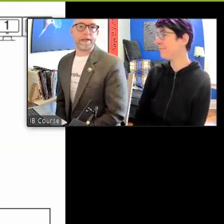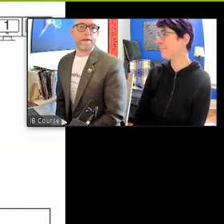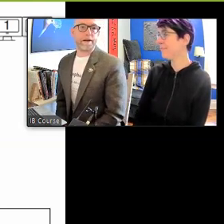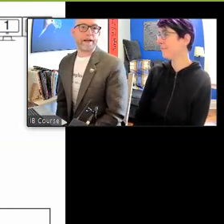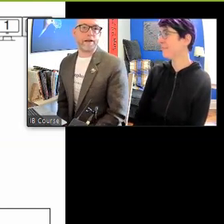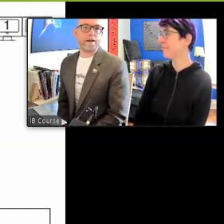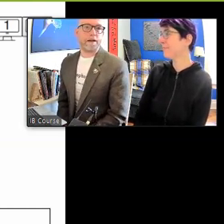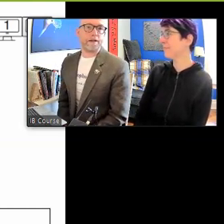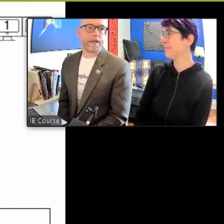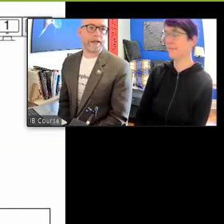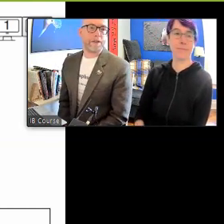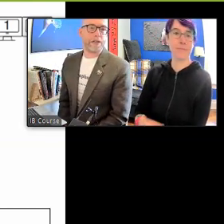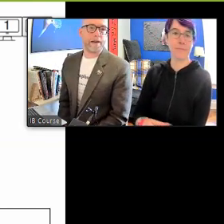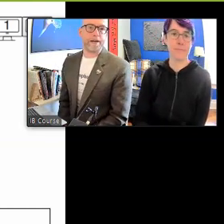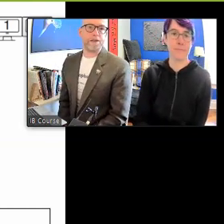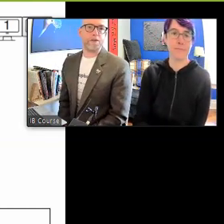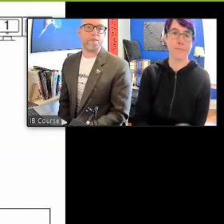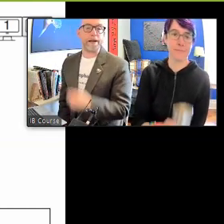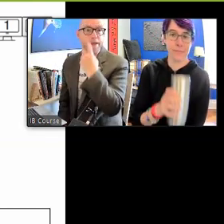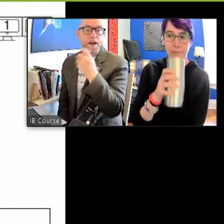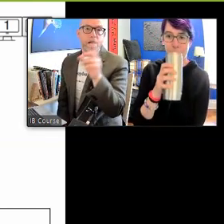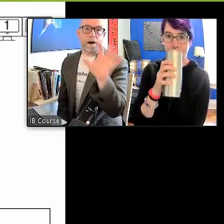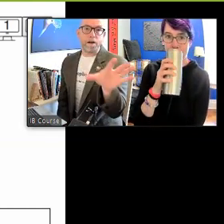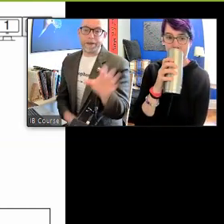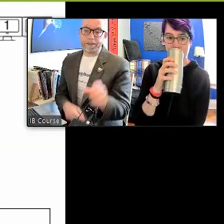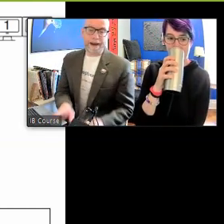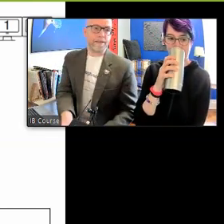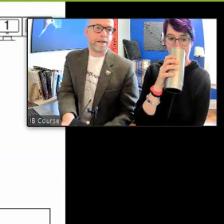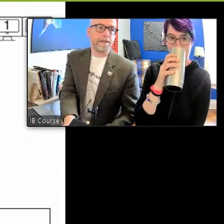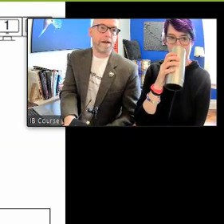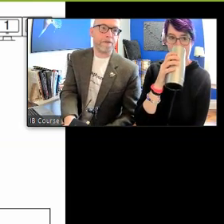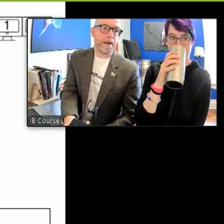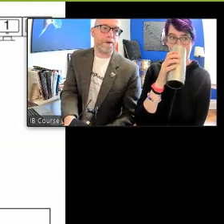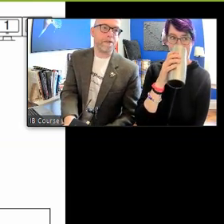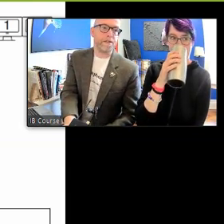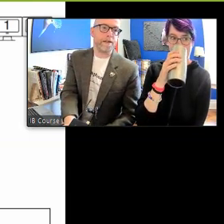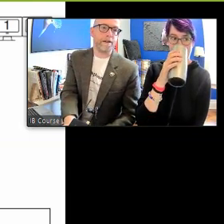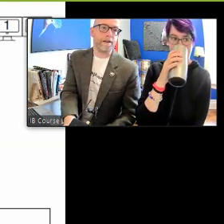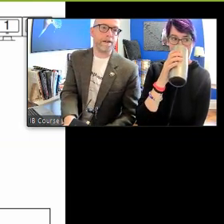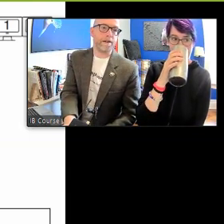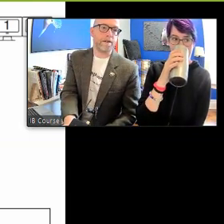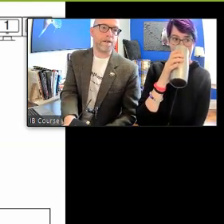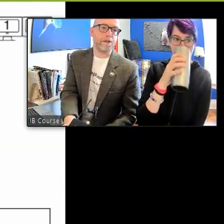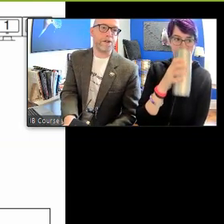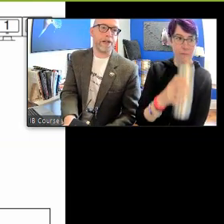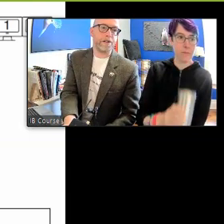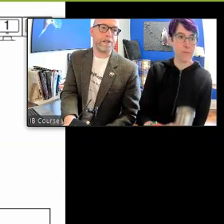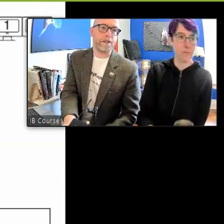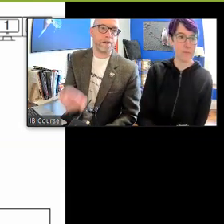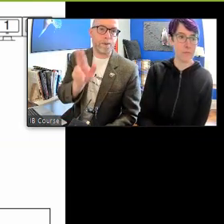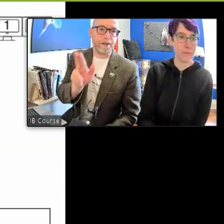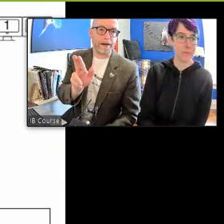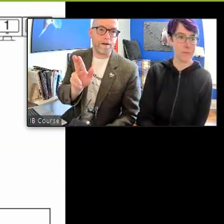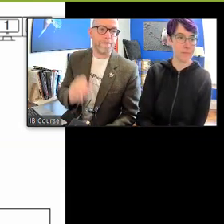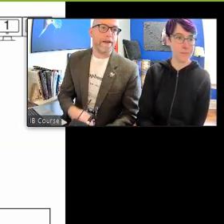watching this later on and not checking out the chat. And it's a reminder that all of these mastheads of the papers, you see how the cursor changes to